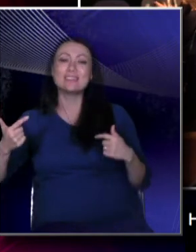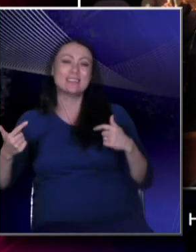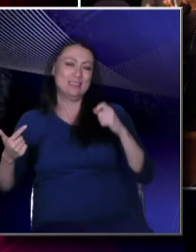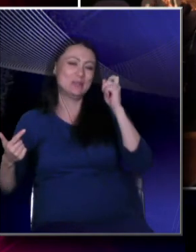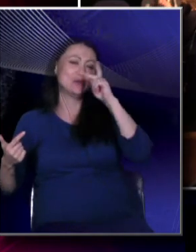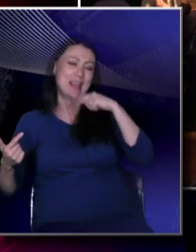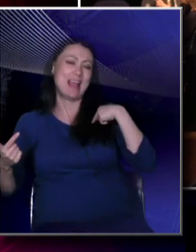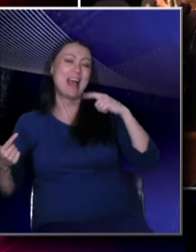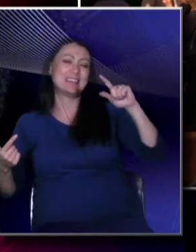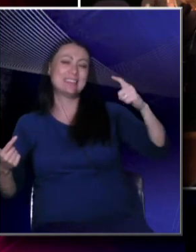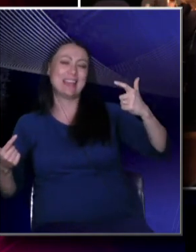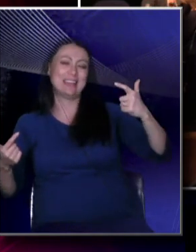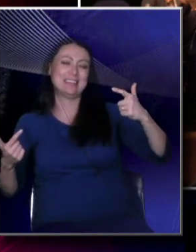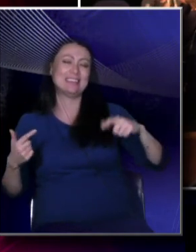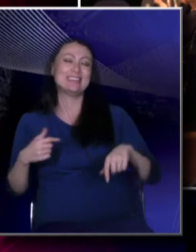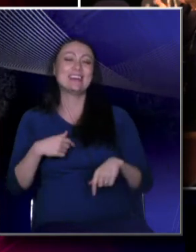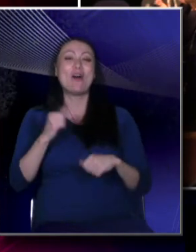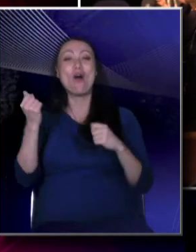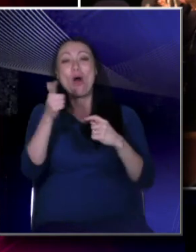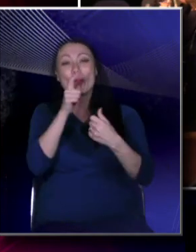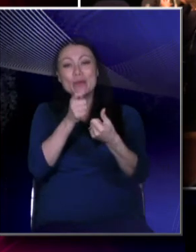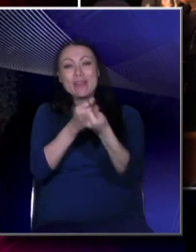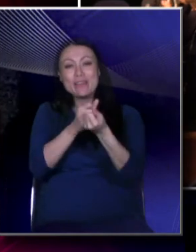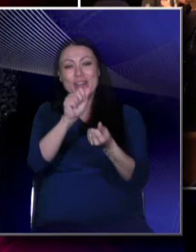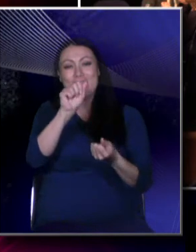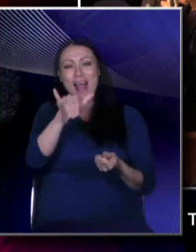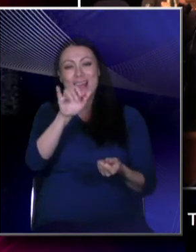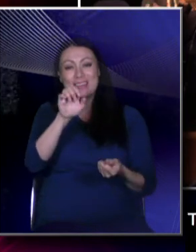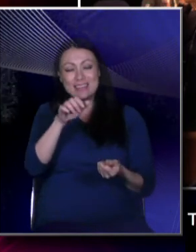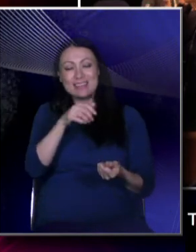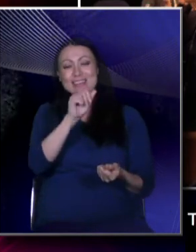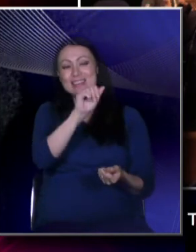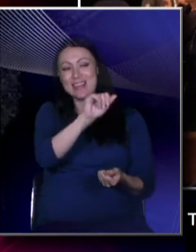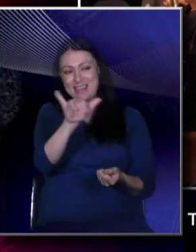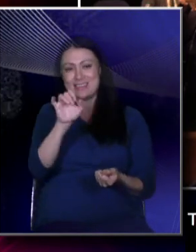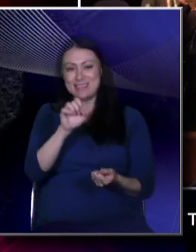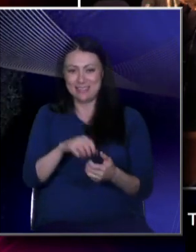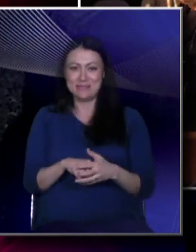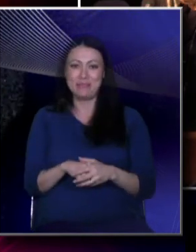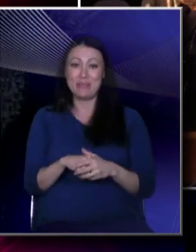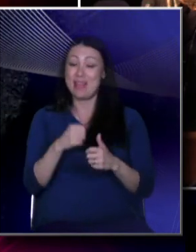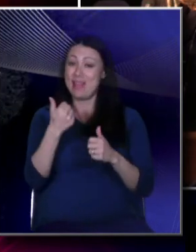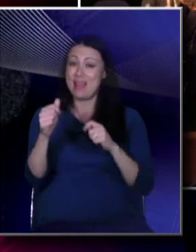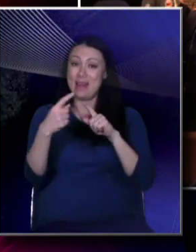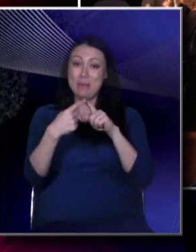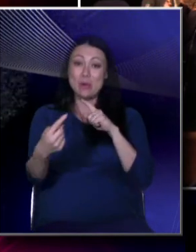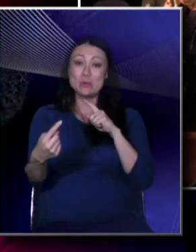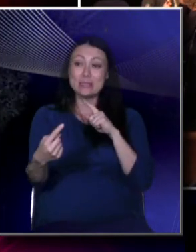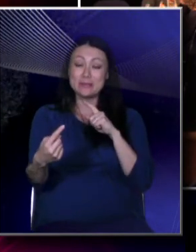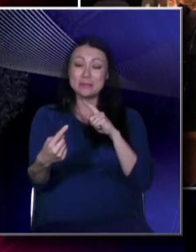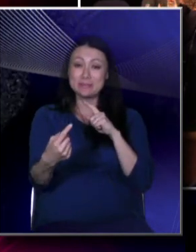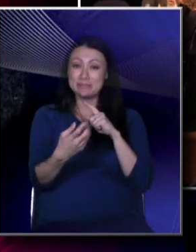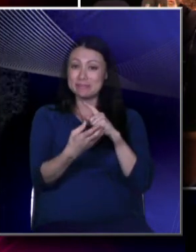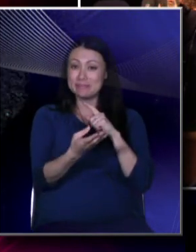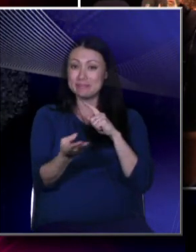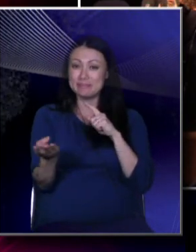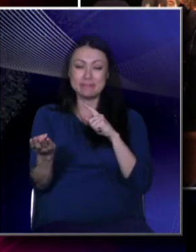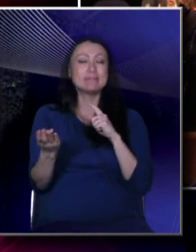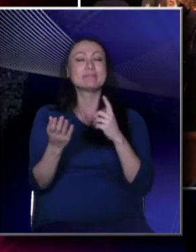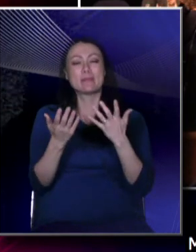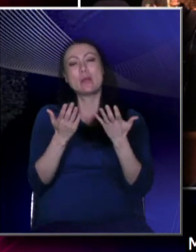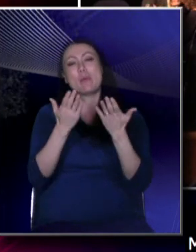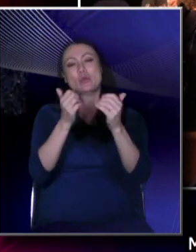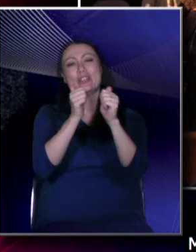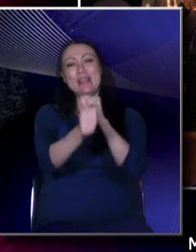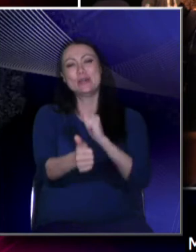second. A motion and a second. All those in favor say aye. Aye. Aye. All those opposed? Motion